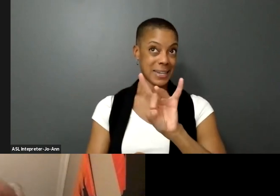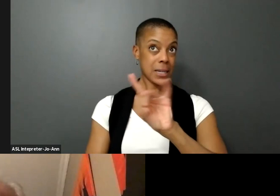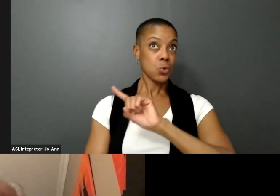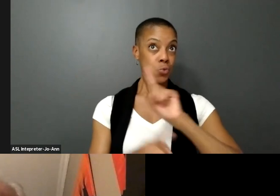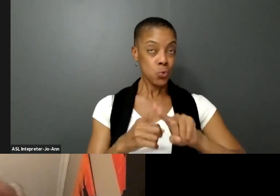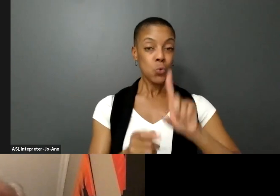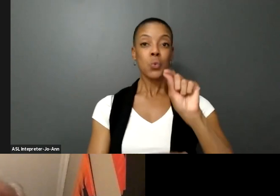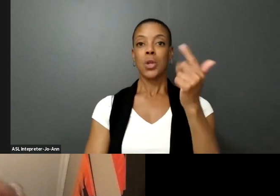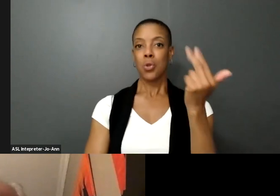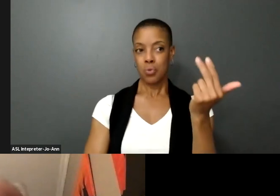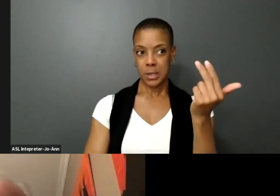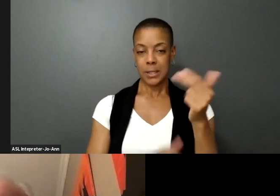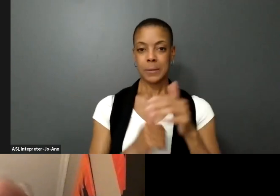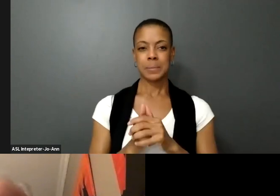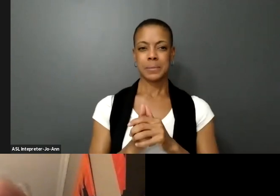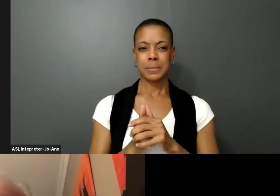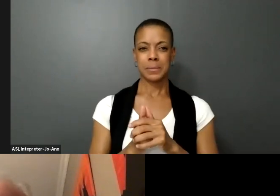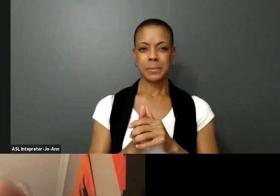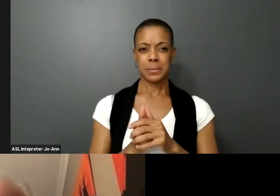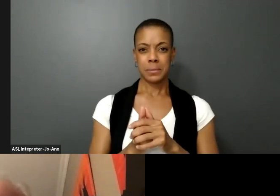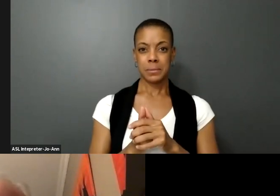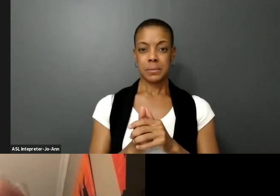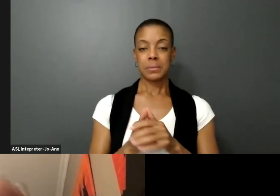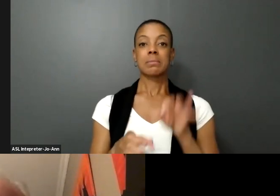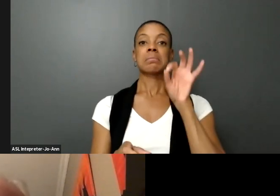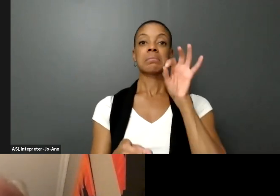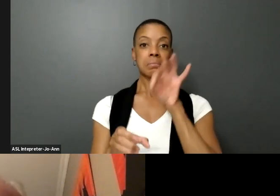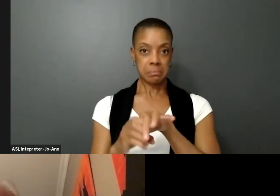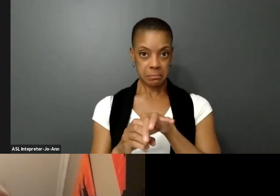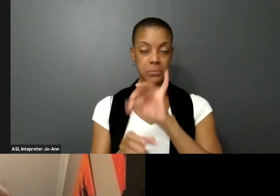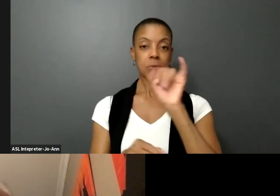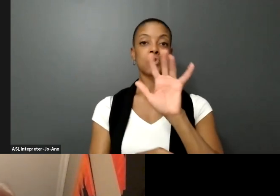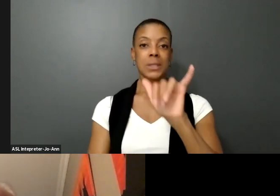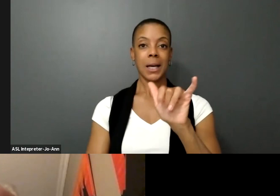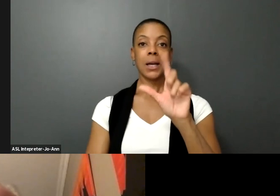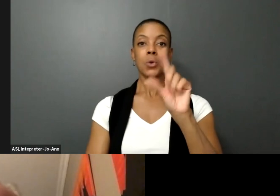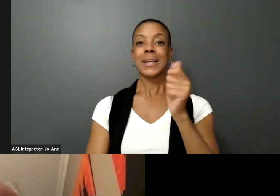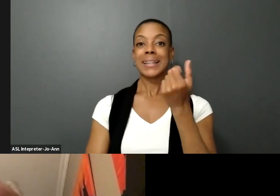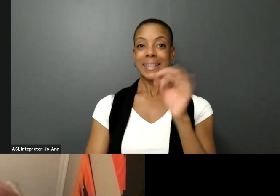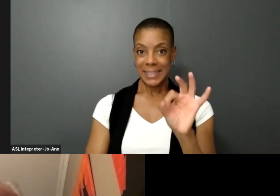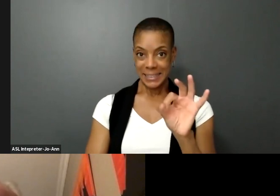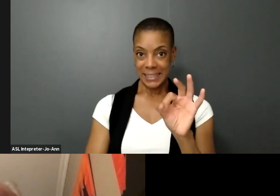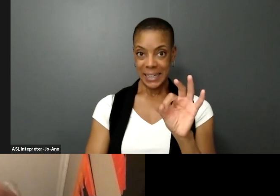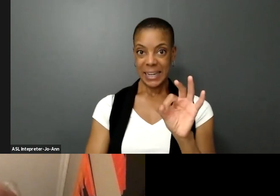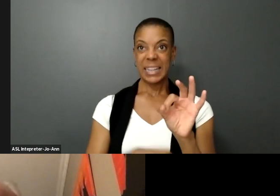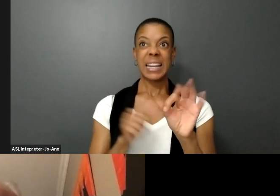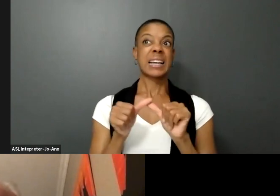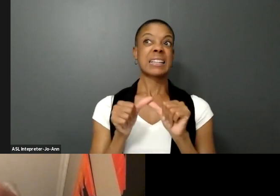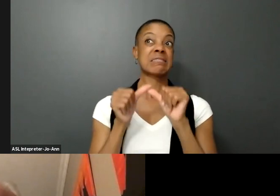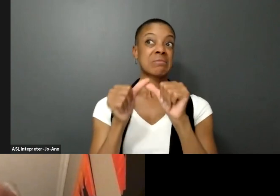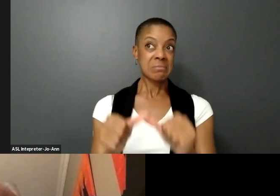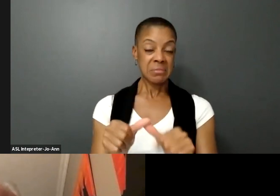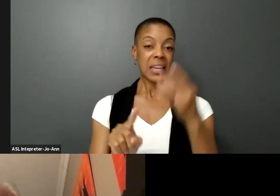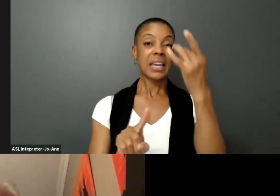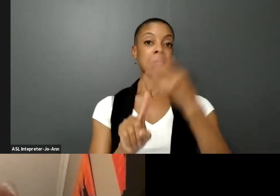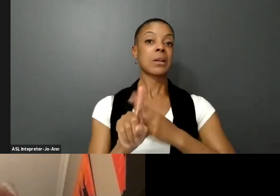2013, actually, and I was elected in July 2019, but I stayed on for probably 8 months or so after